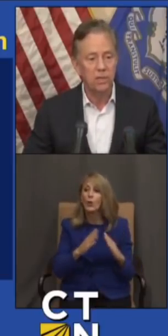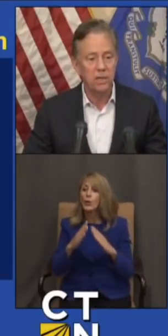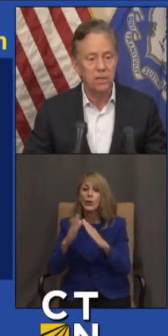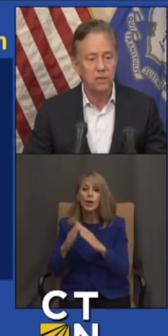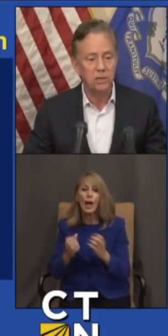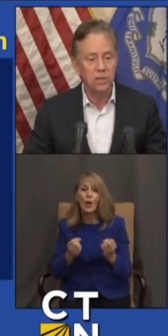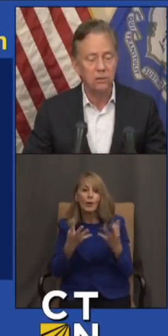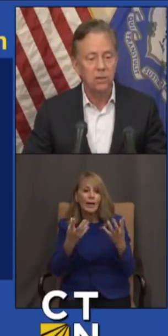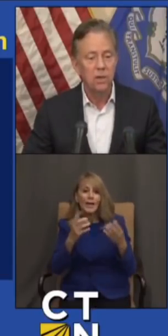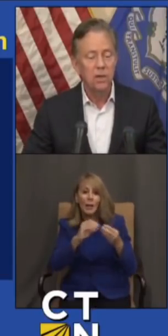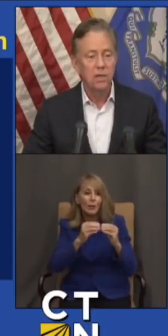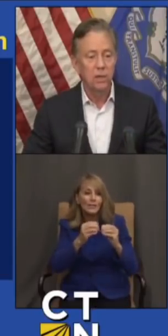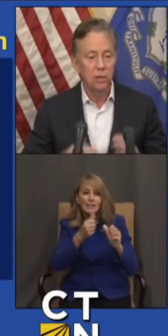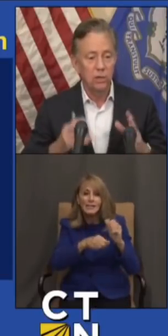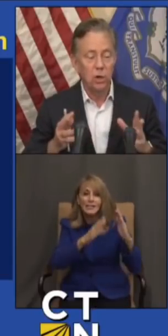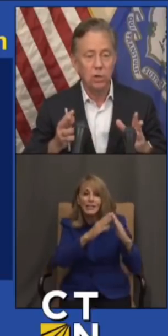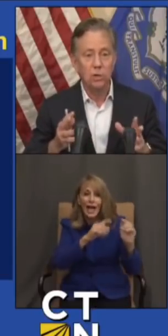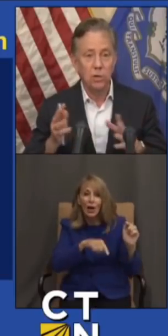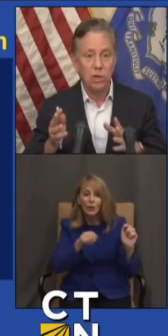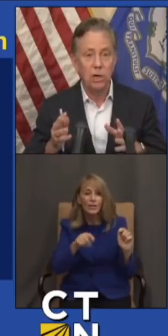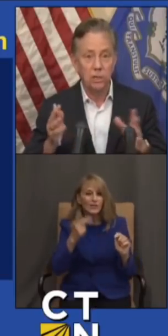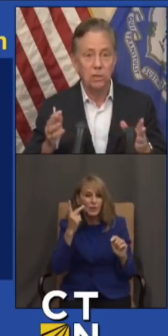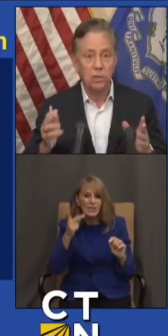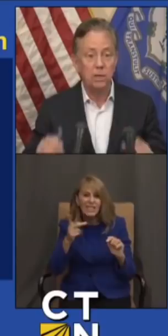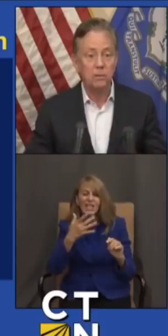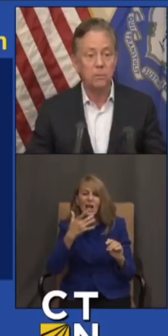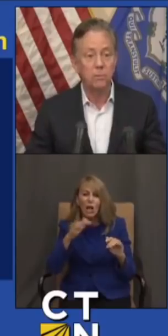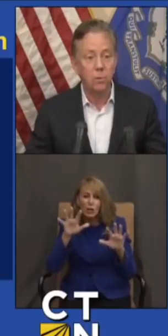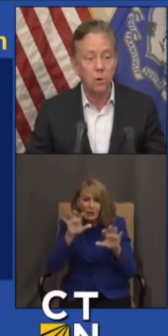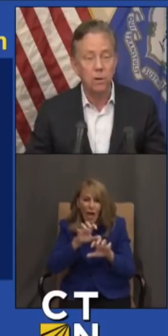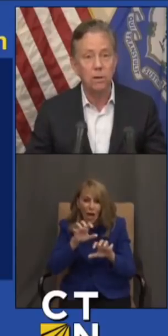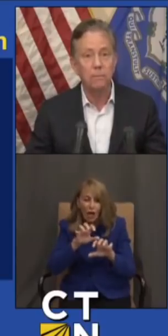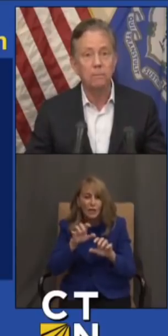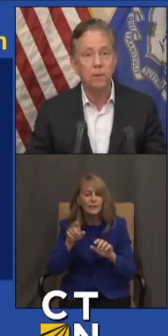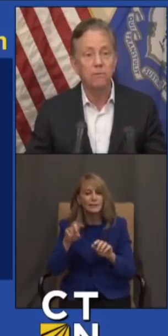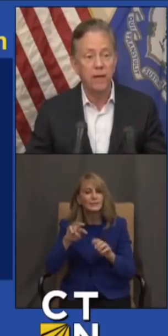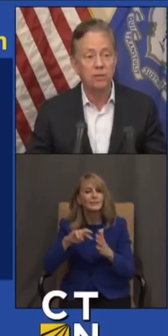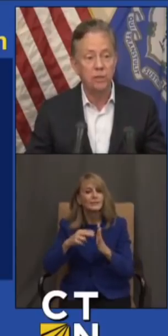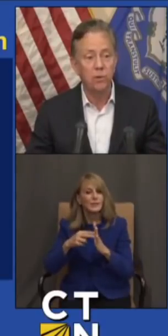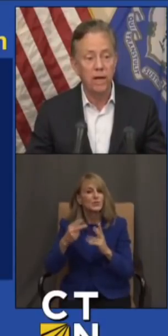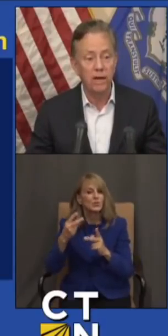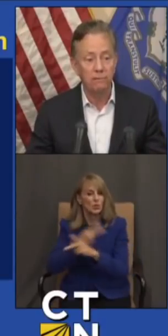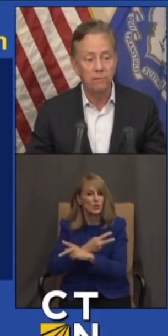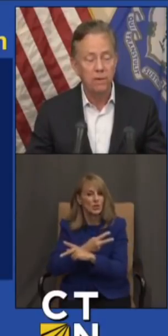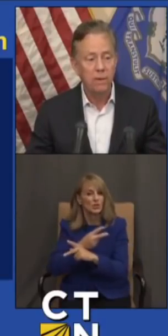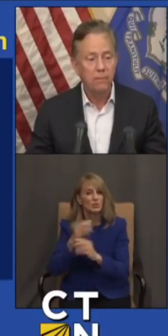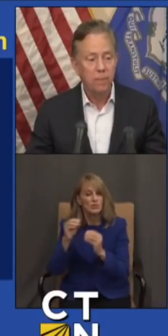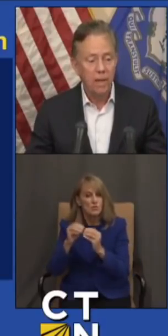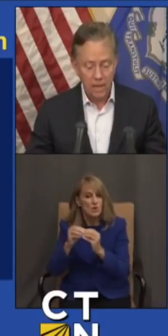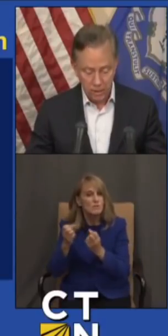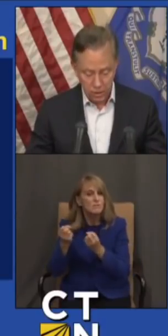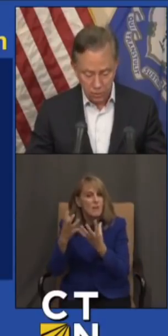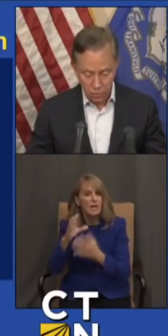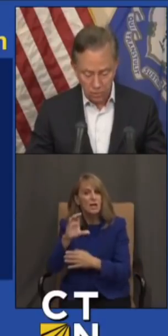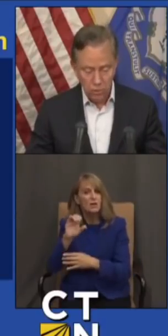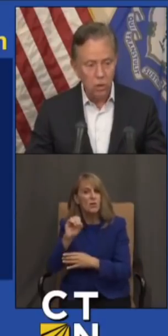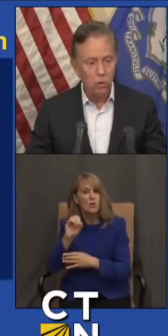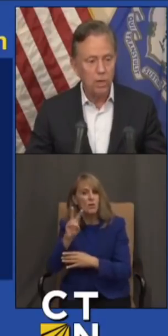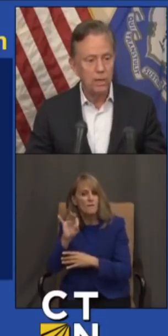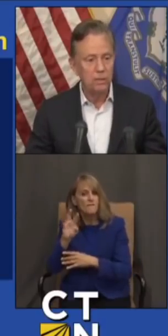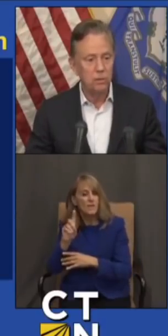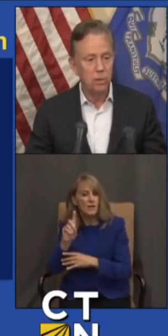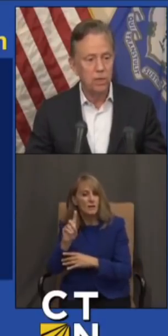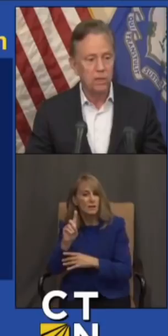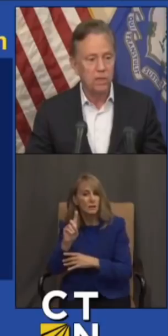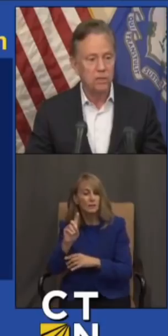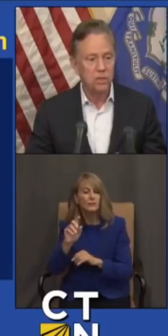just tell you in a nutshell that the darker the color, the more infection you have. And it's just worth